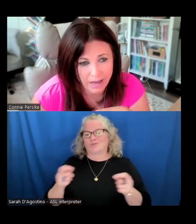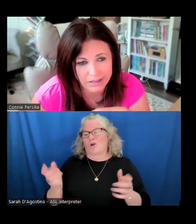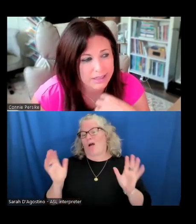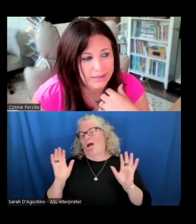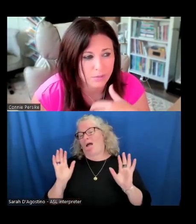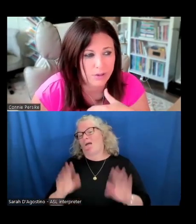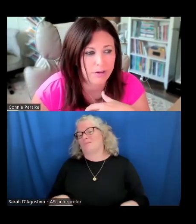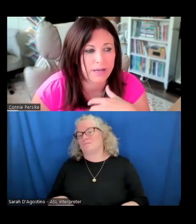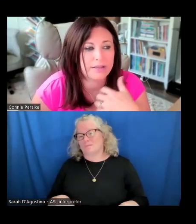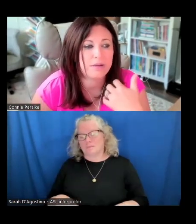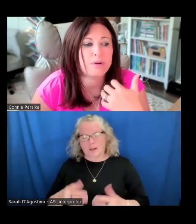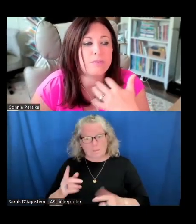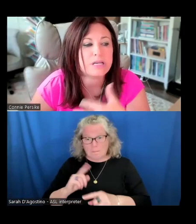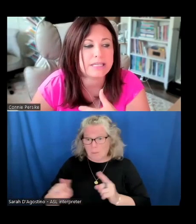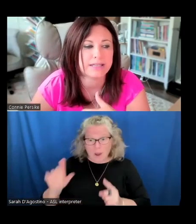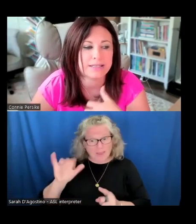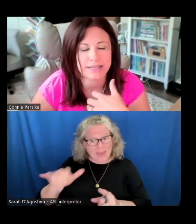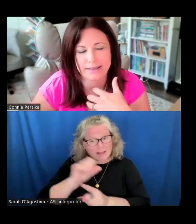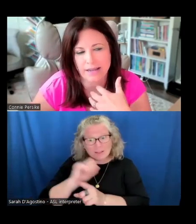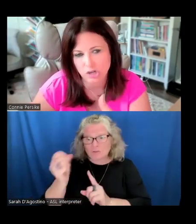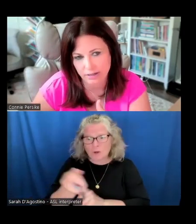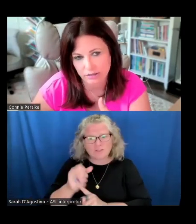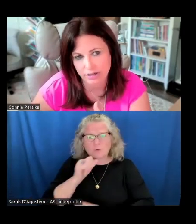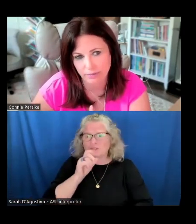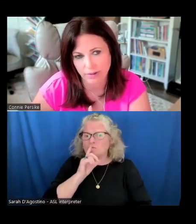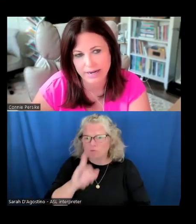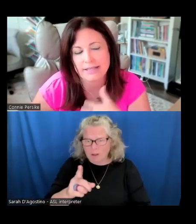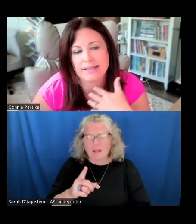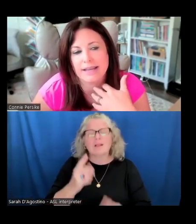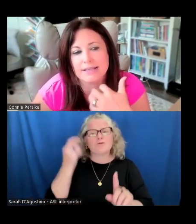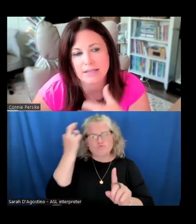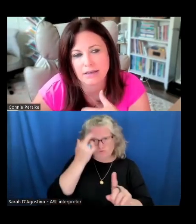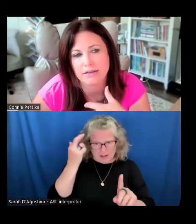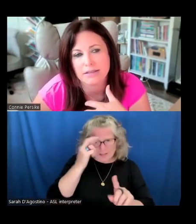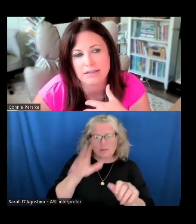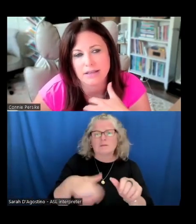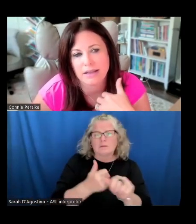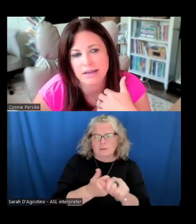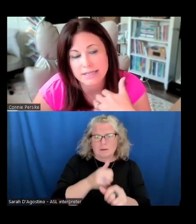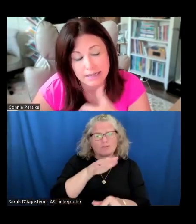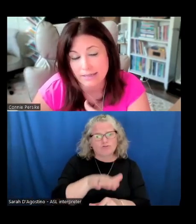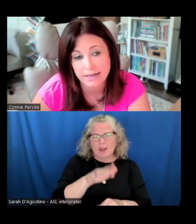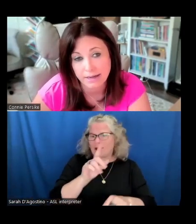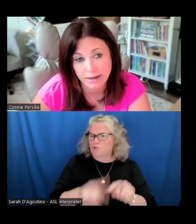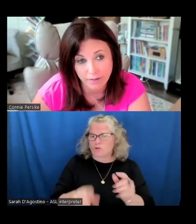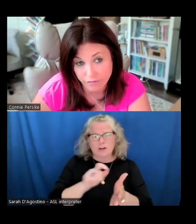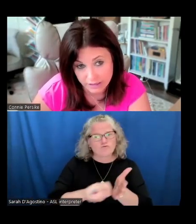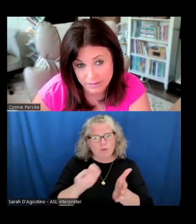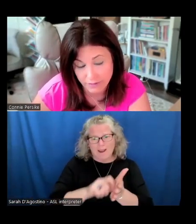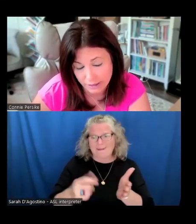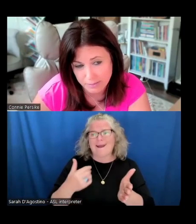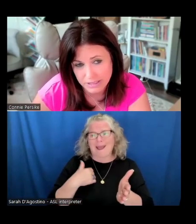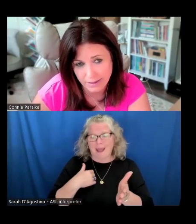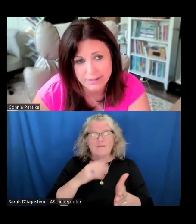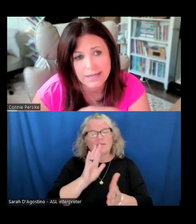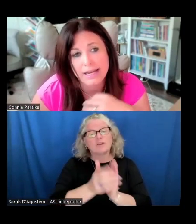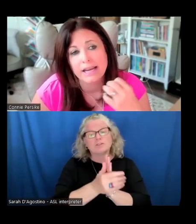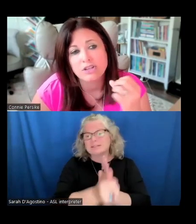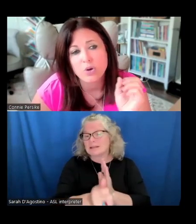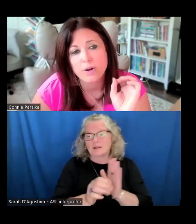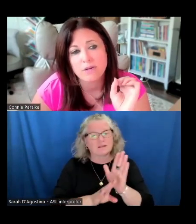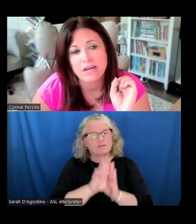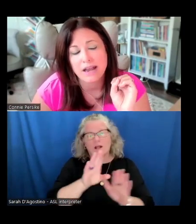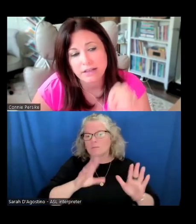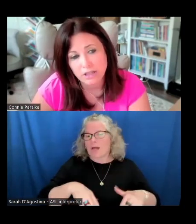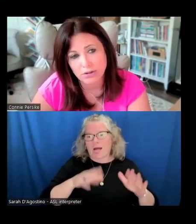the reality. There were reasons that child couldn't write. They had skills that they didn't have fully developed yet.